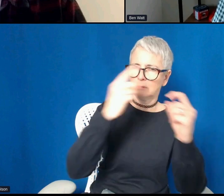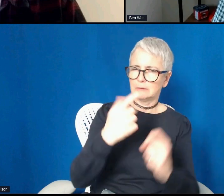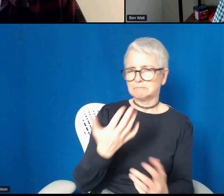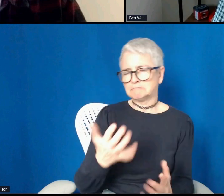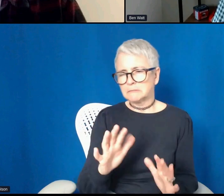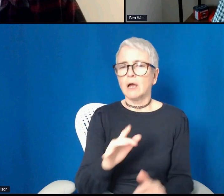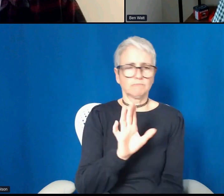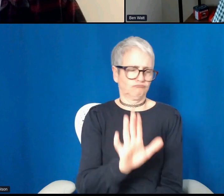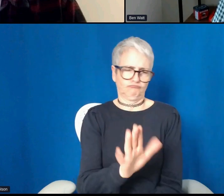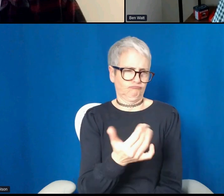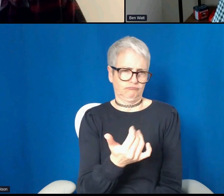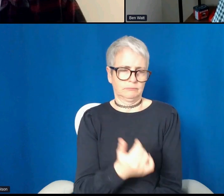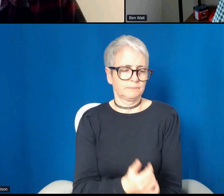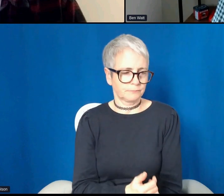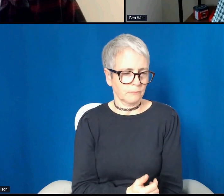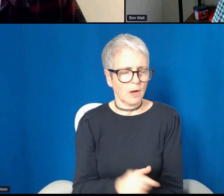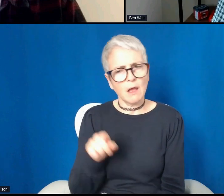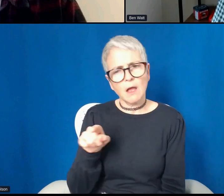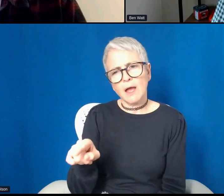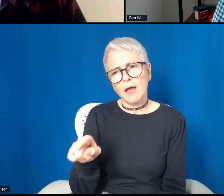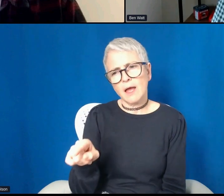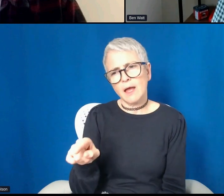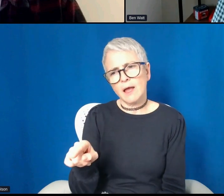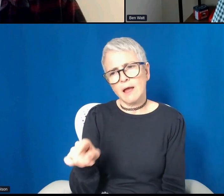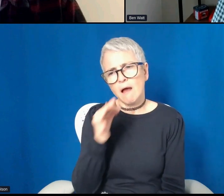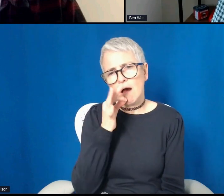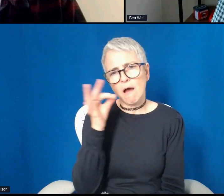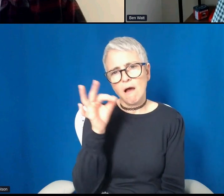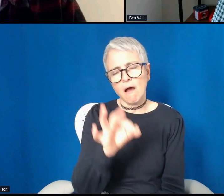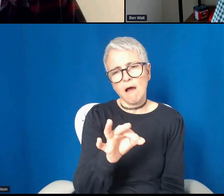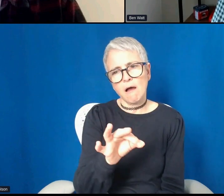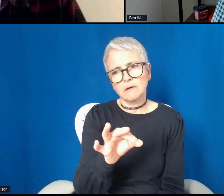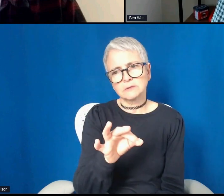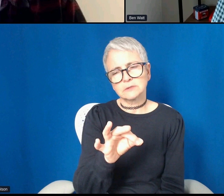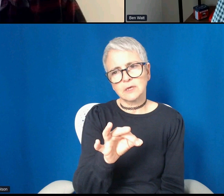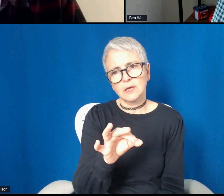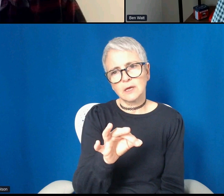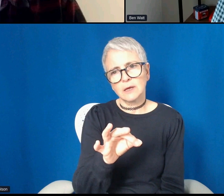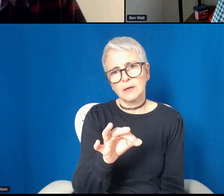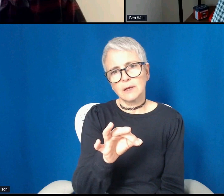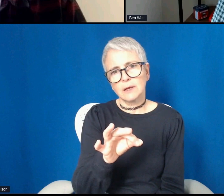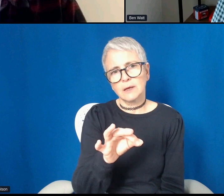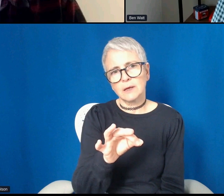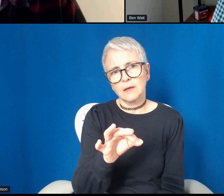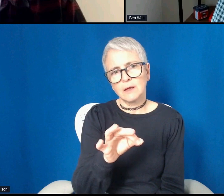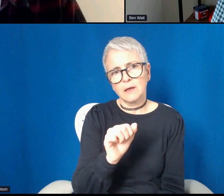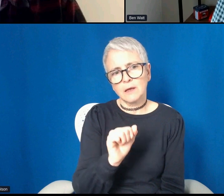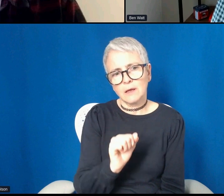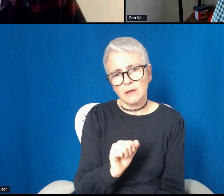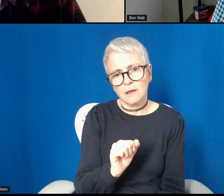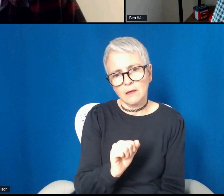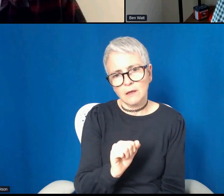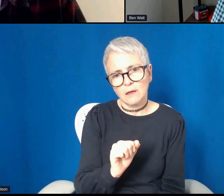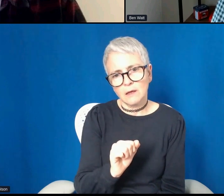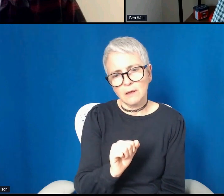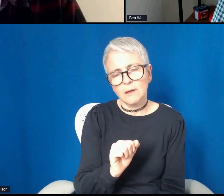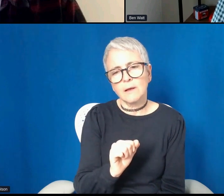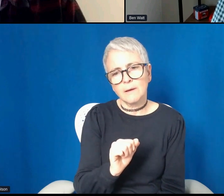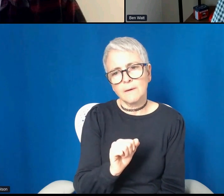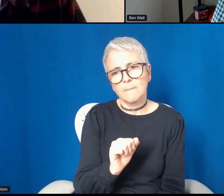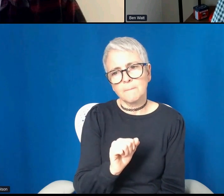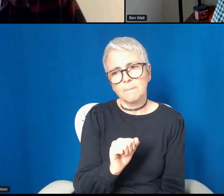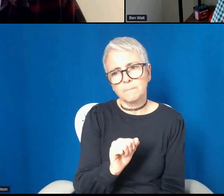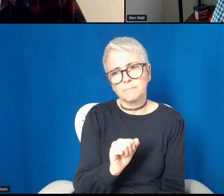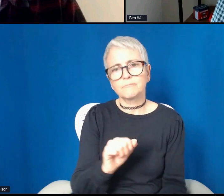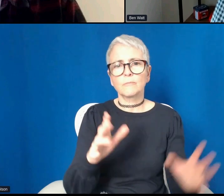much. Yeah. I've got a comment here asking about, with the acquisition of Nuance, does Windows 11 speech recognition benefit